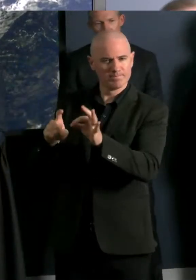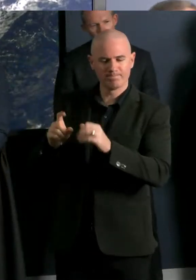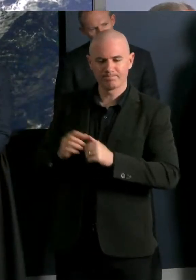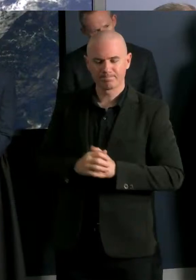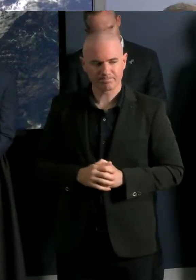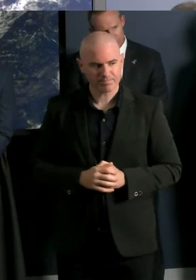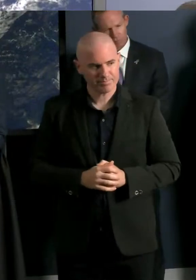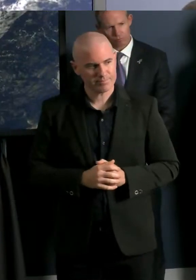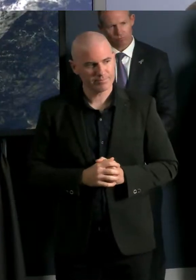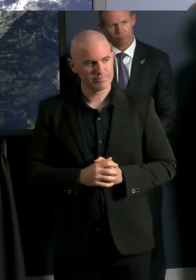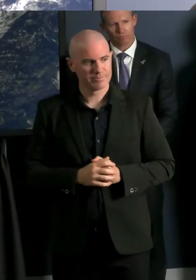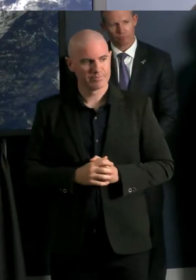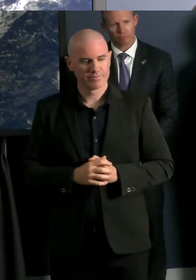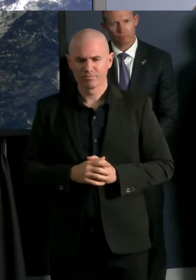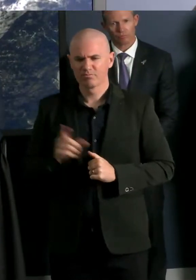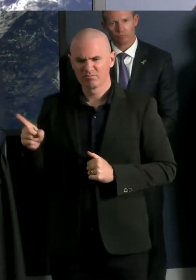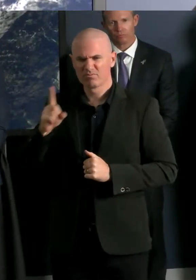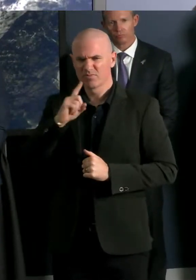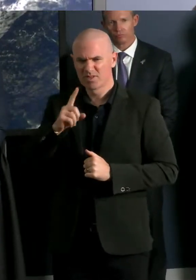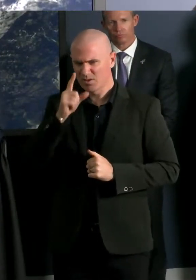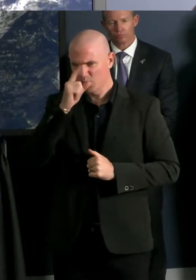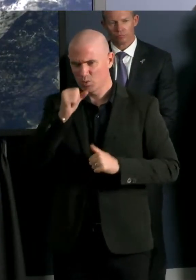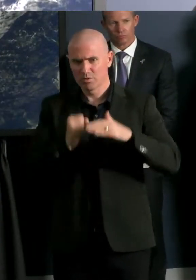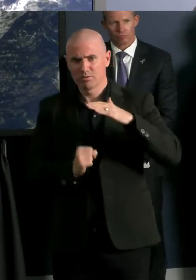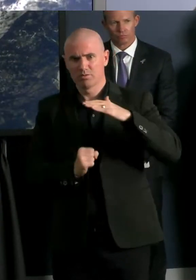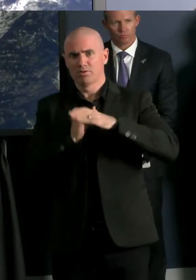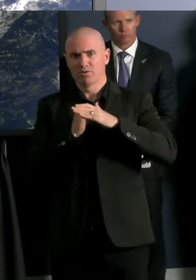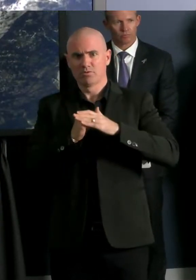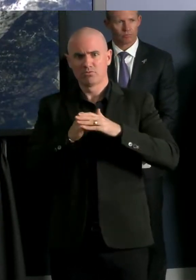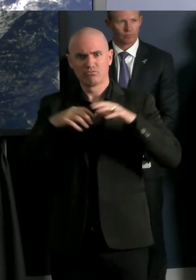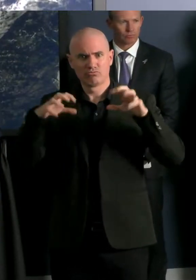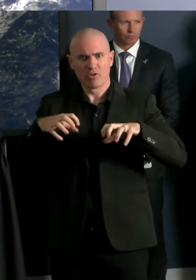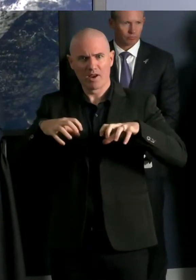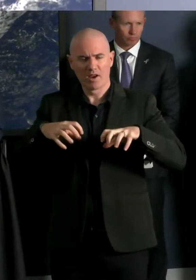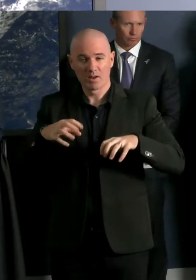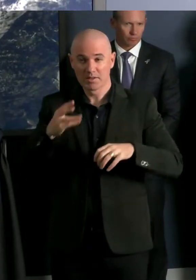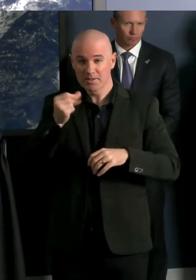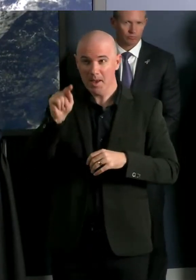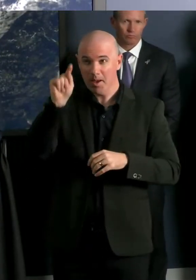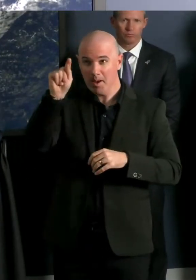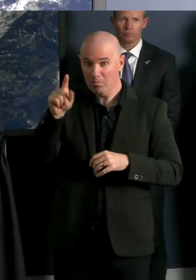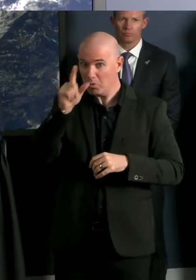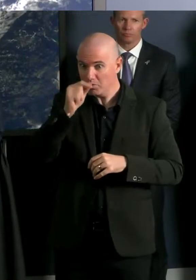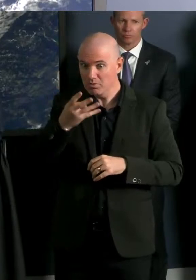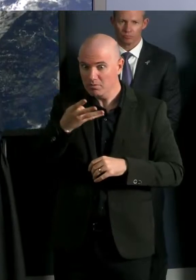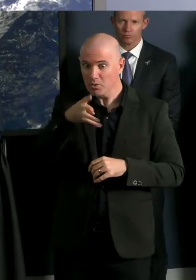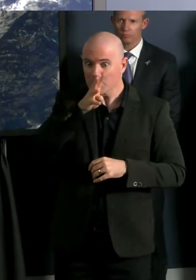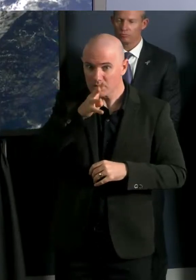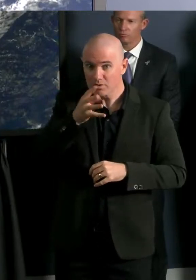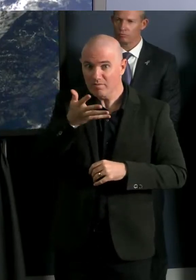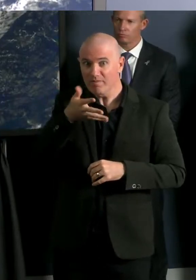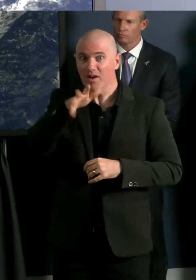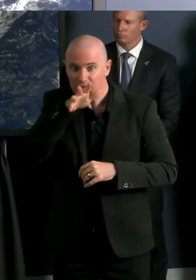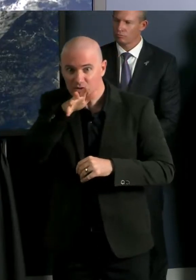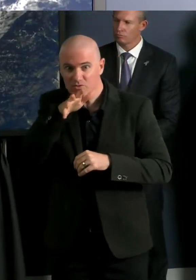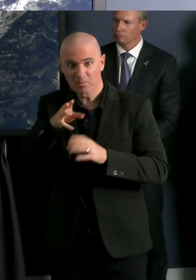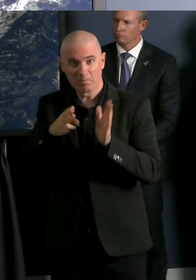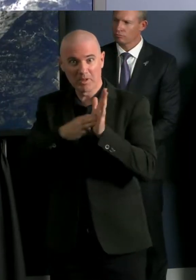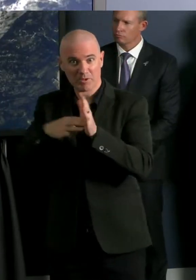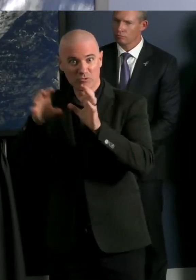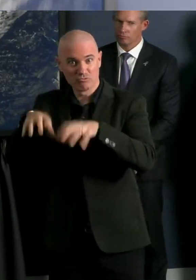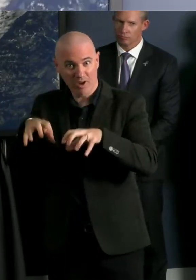Just in terms of those maximum rainfall totals, I know that some isolated spots will see 400 to 500 millimetres. Are we expecting that where the